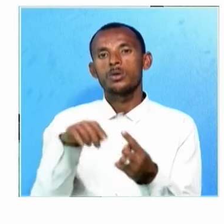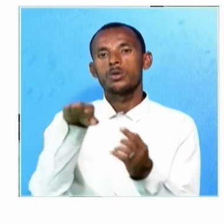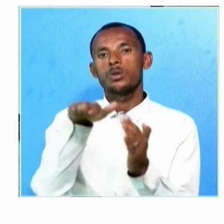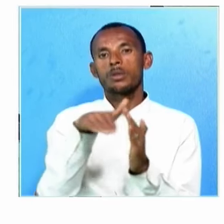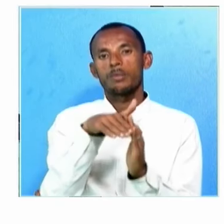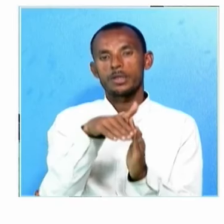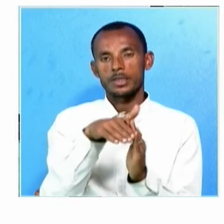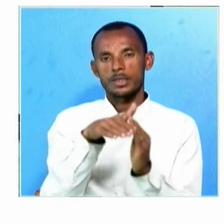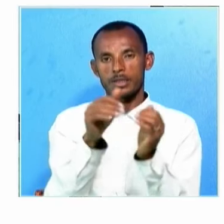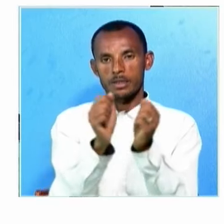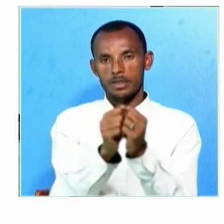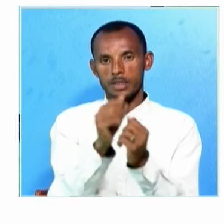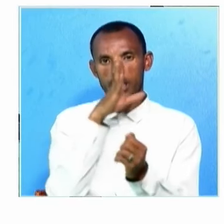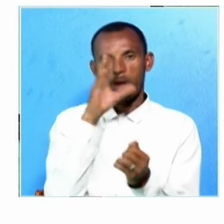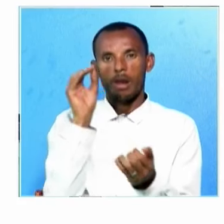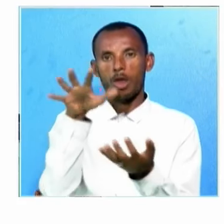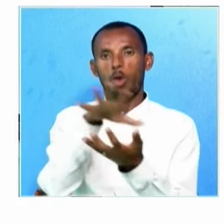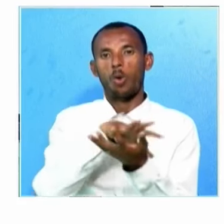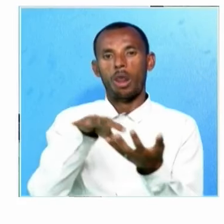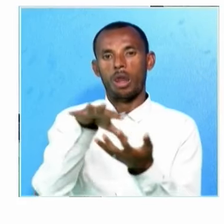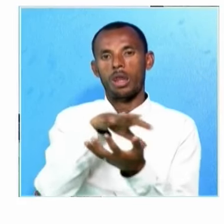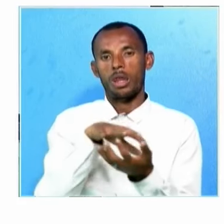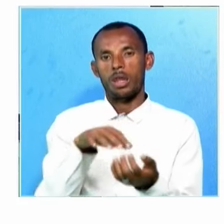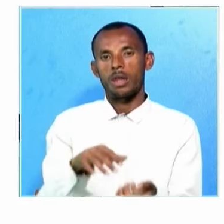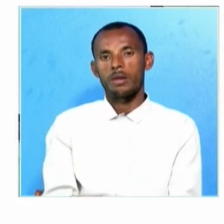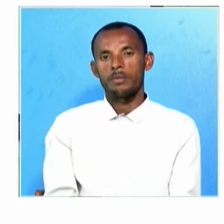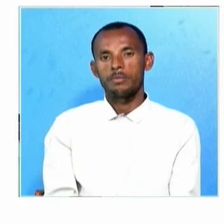intersection and union.